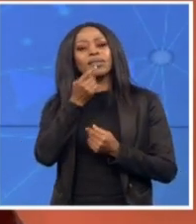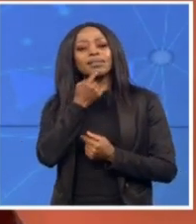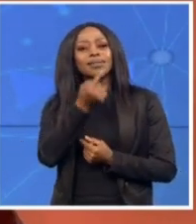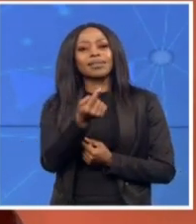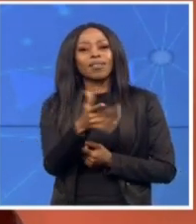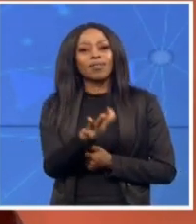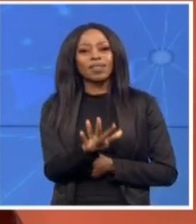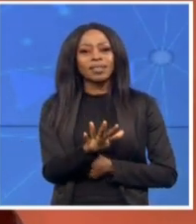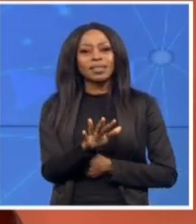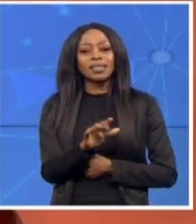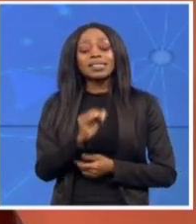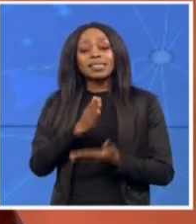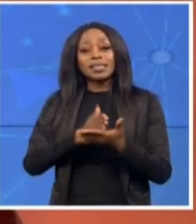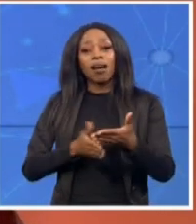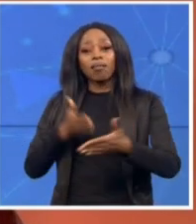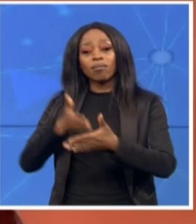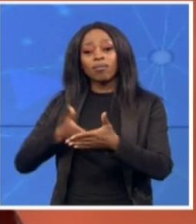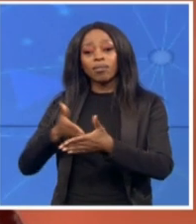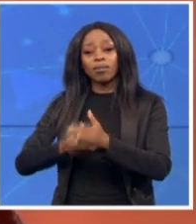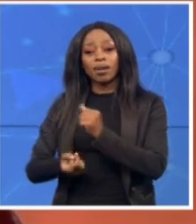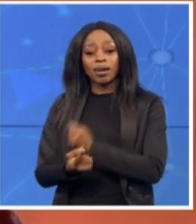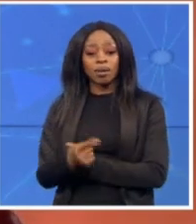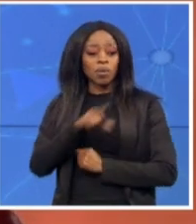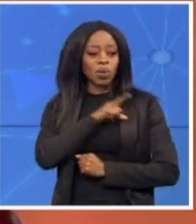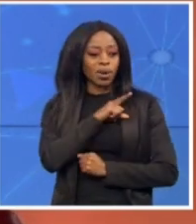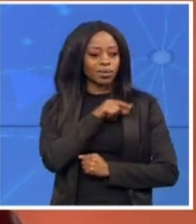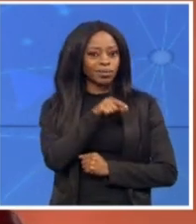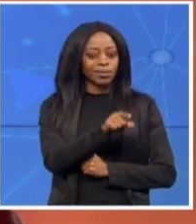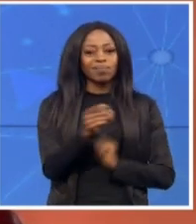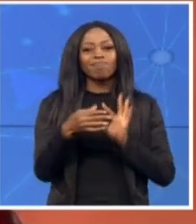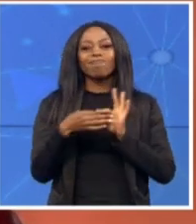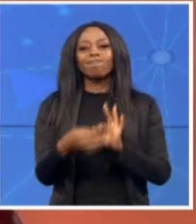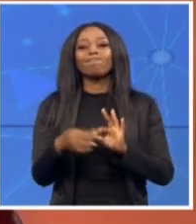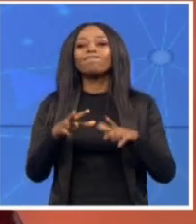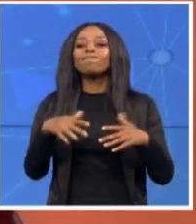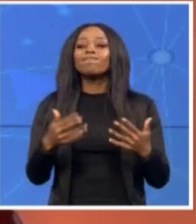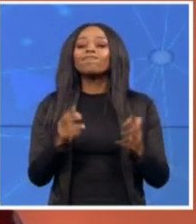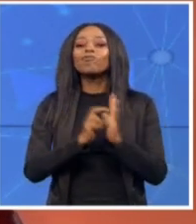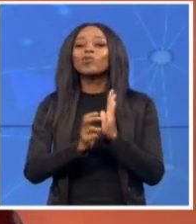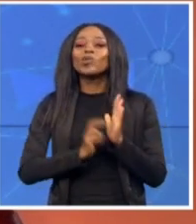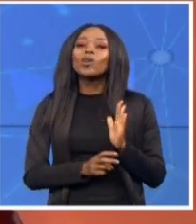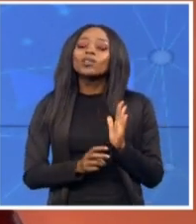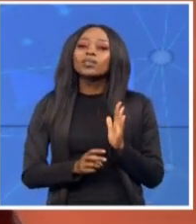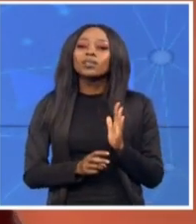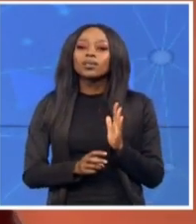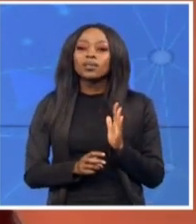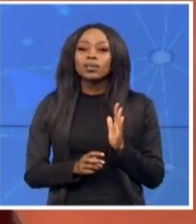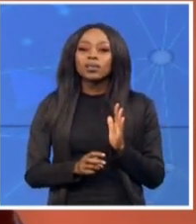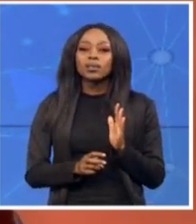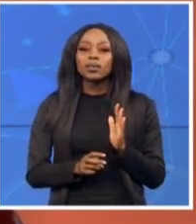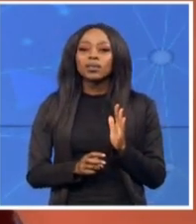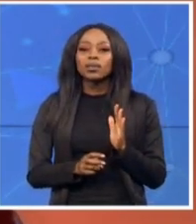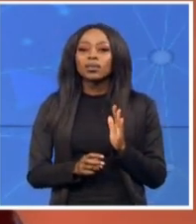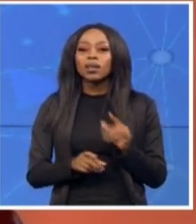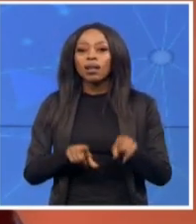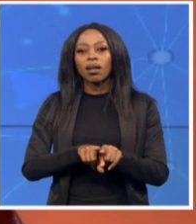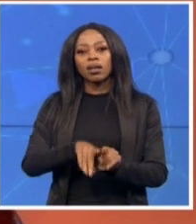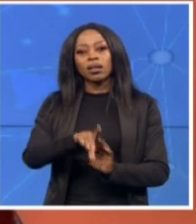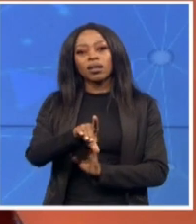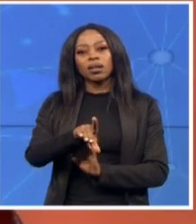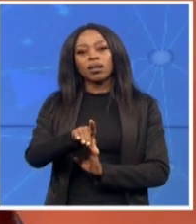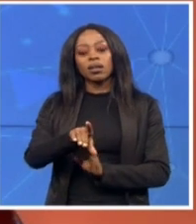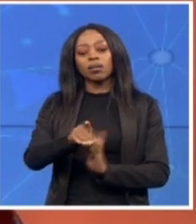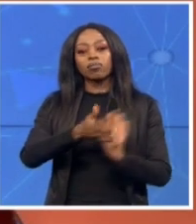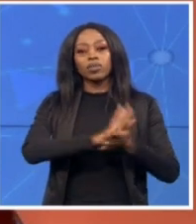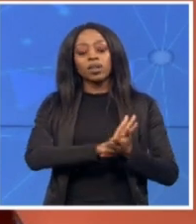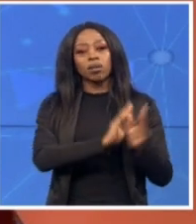doesn't talk to the regulations in terms of the DNA, Disaster Management Act. As we know that